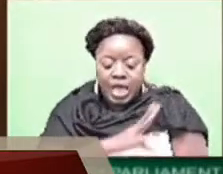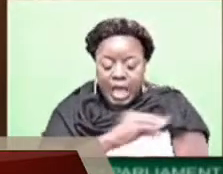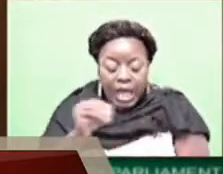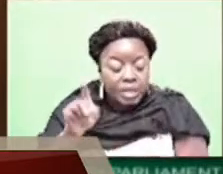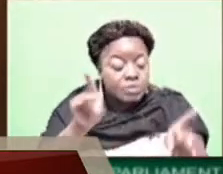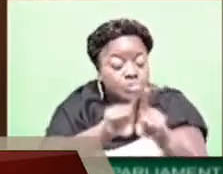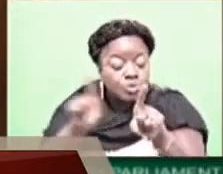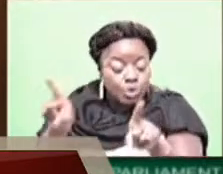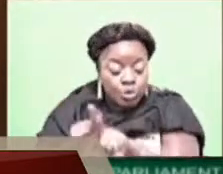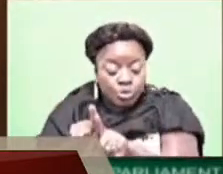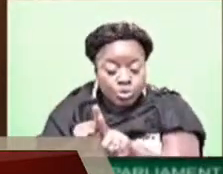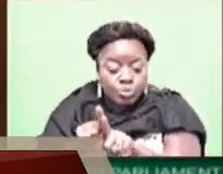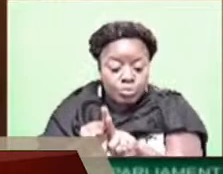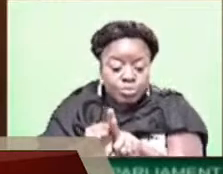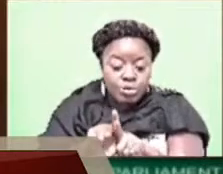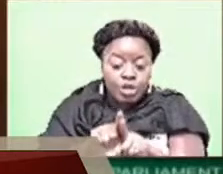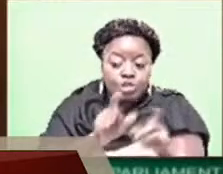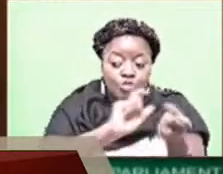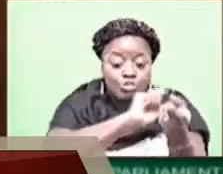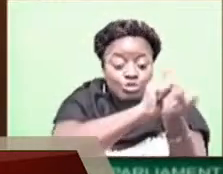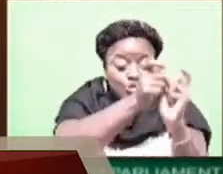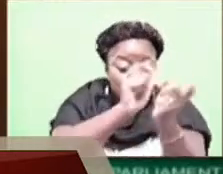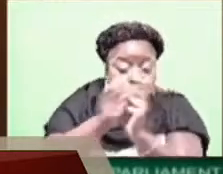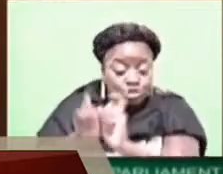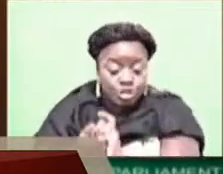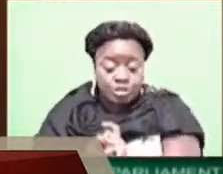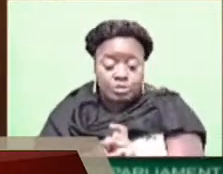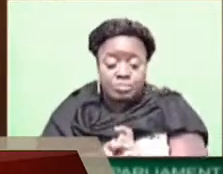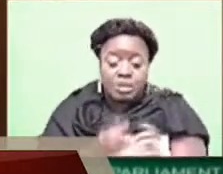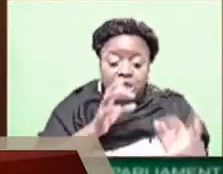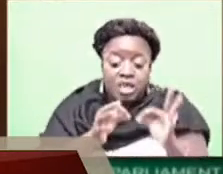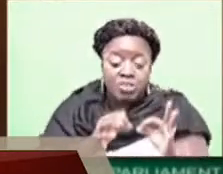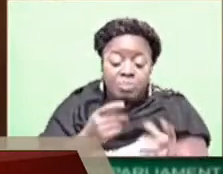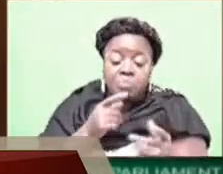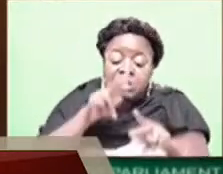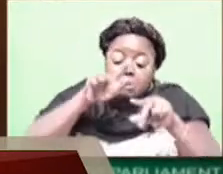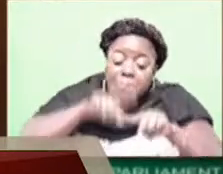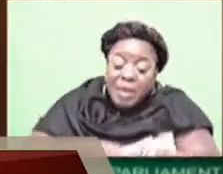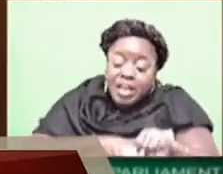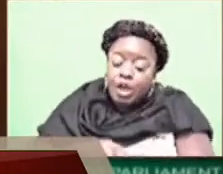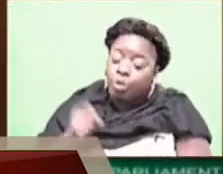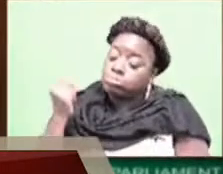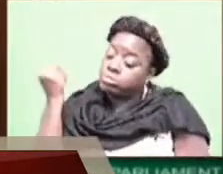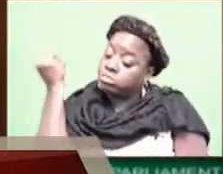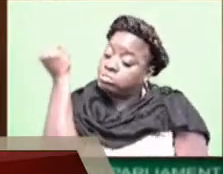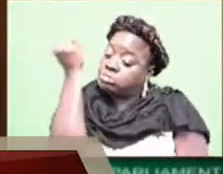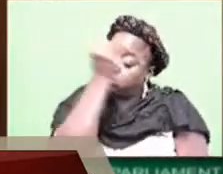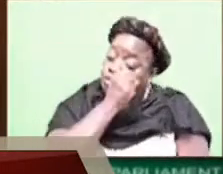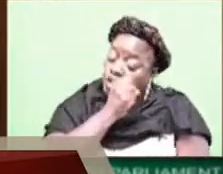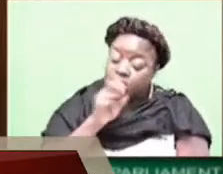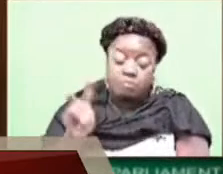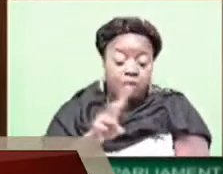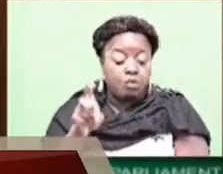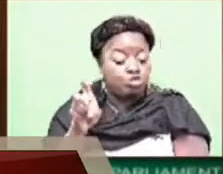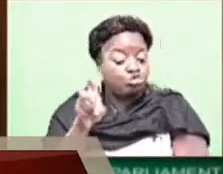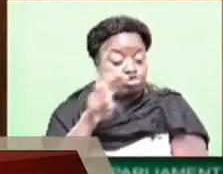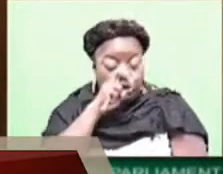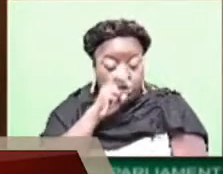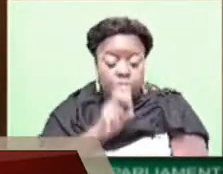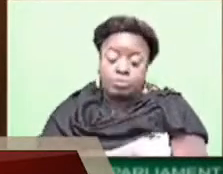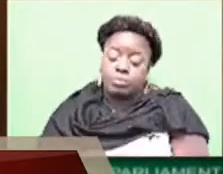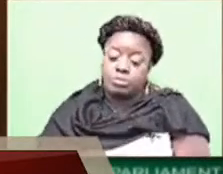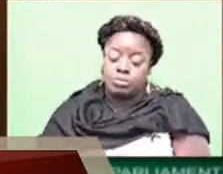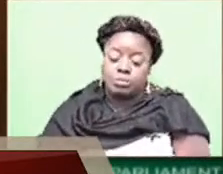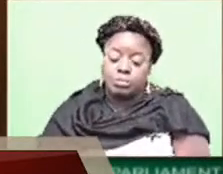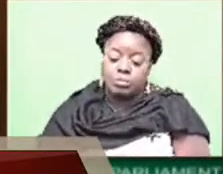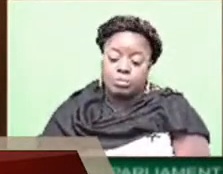for variation. For instance, if the severity demonstrates that it is no longer suitable to